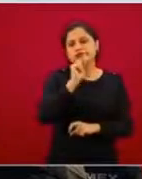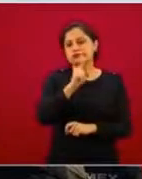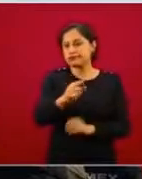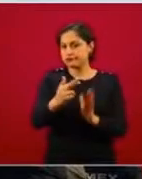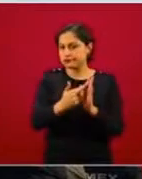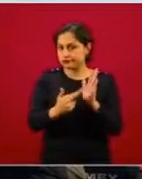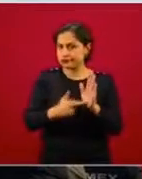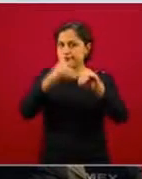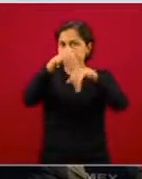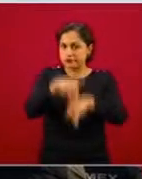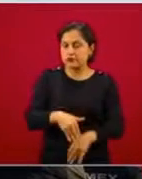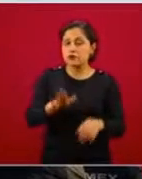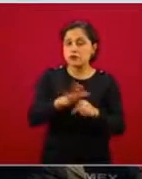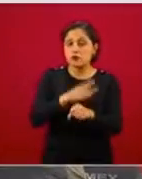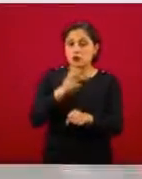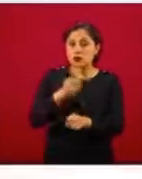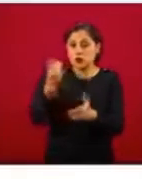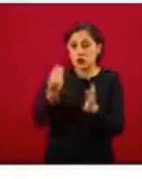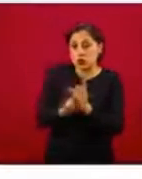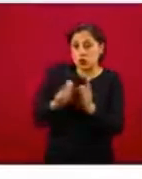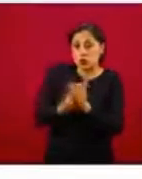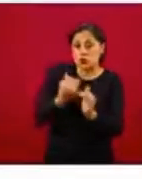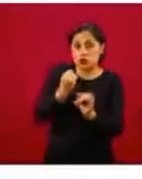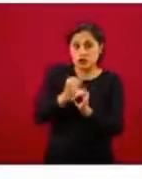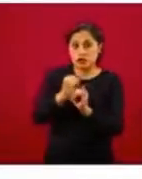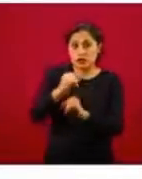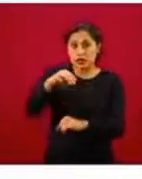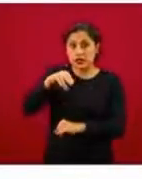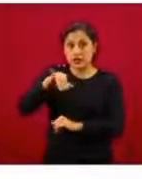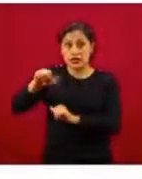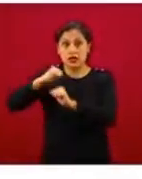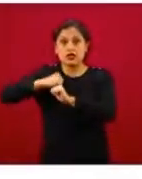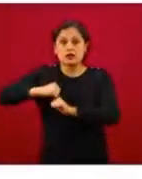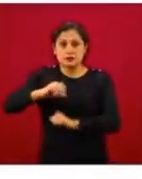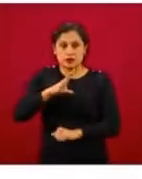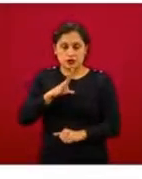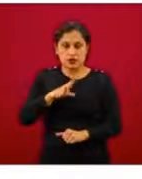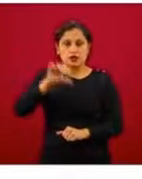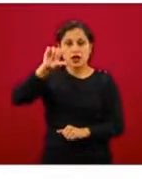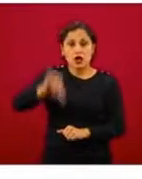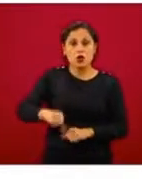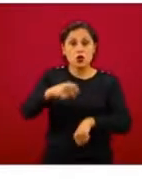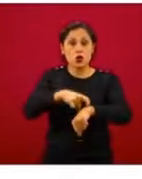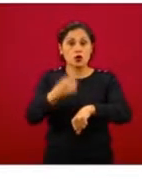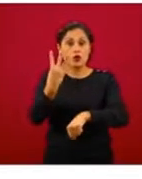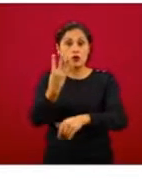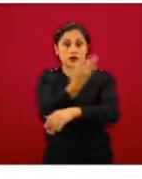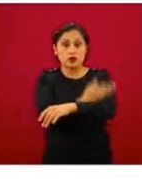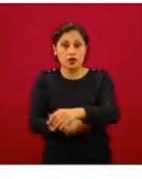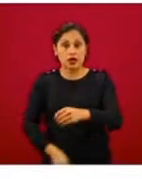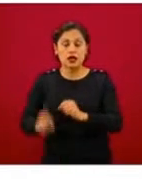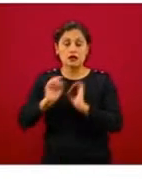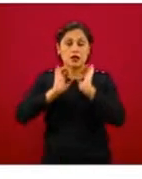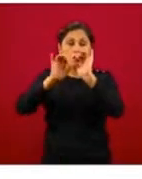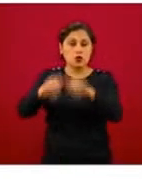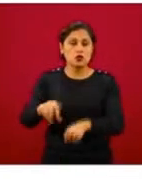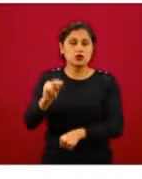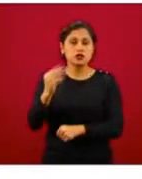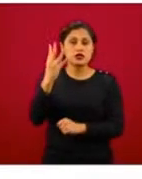our workplaces. And we have many courses online that are trainings that are available. We